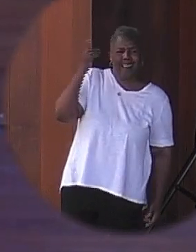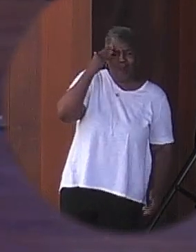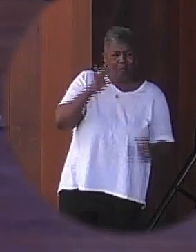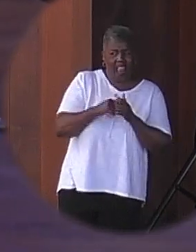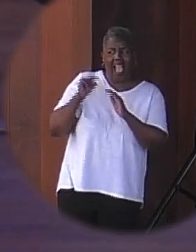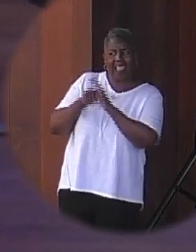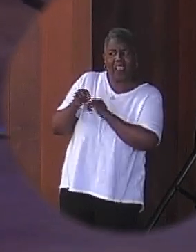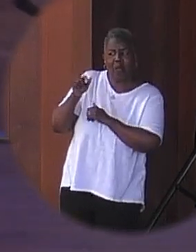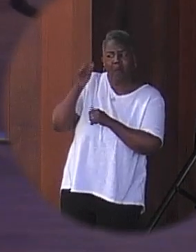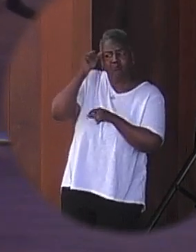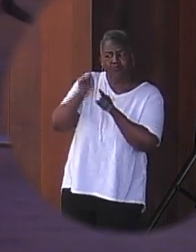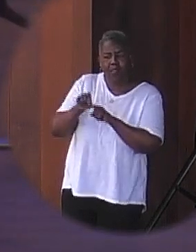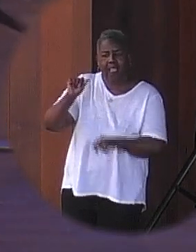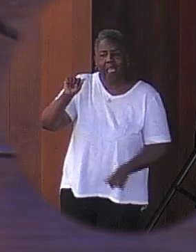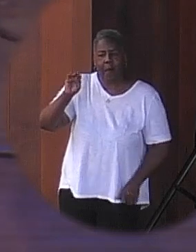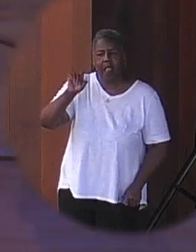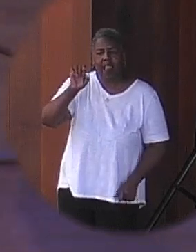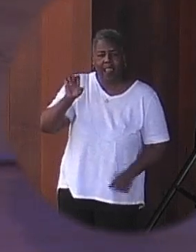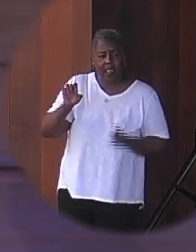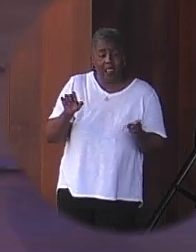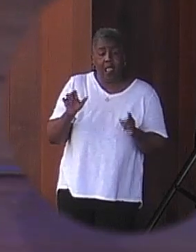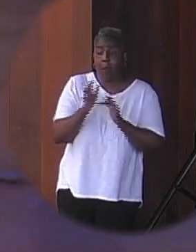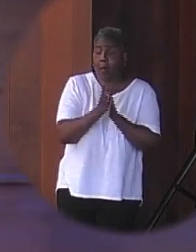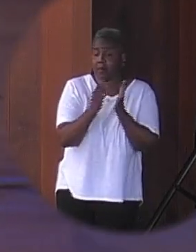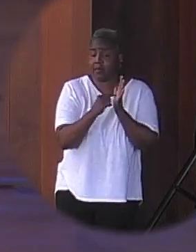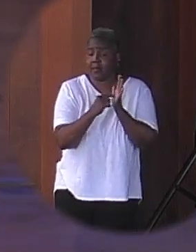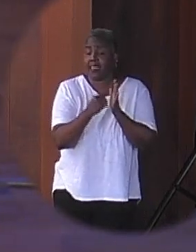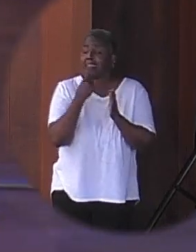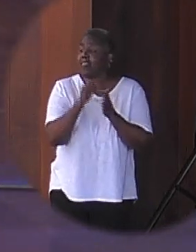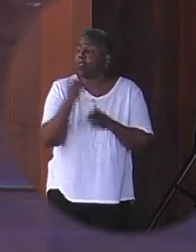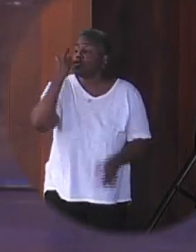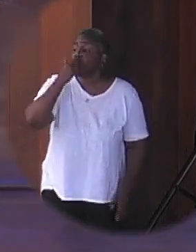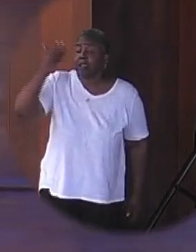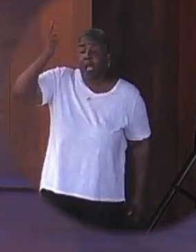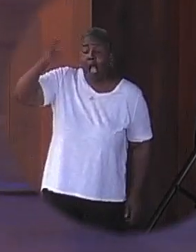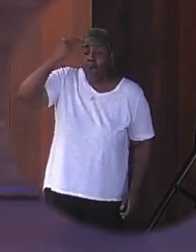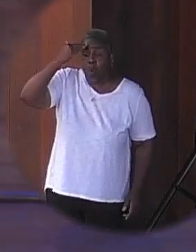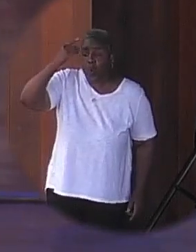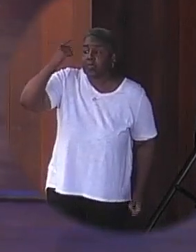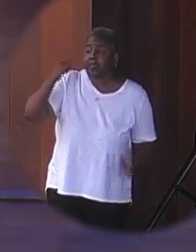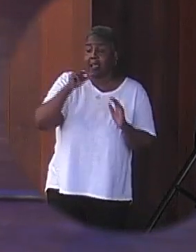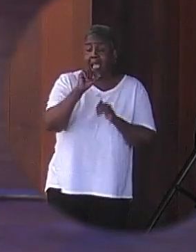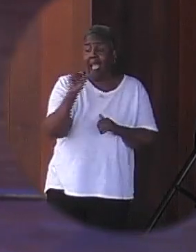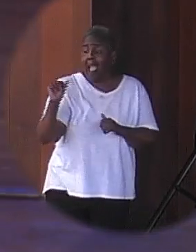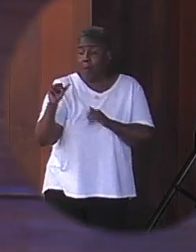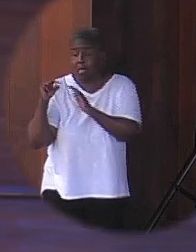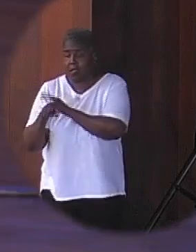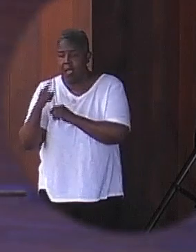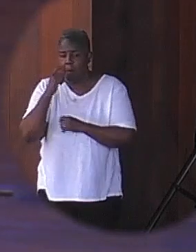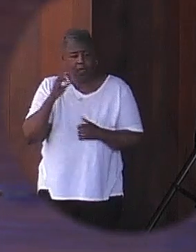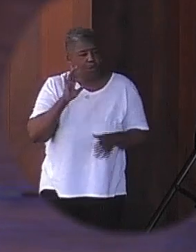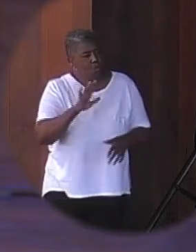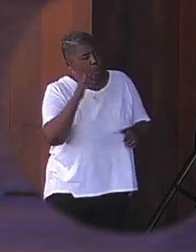that I've killed Abel? And this is what the Bible says. The reason God knows Abel has been killed, God says, because